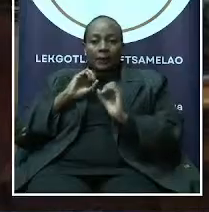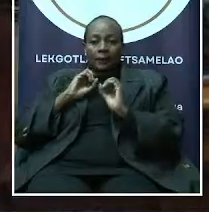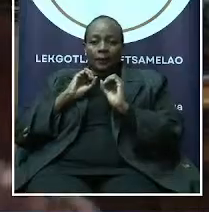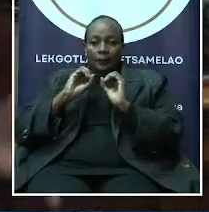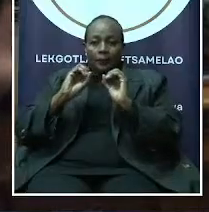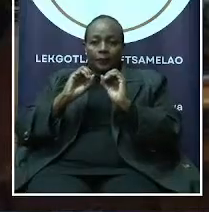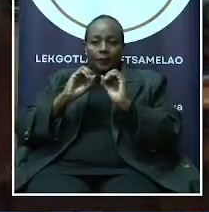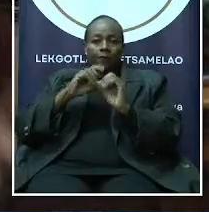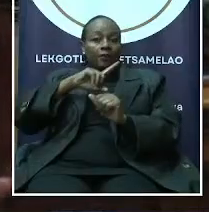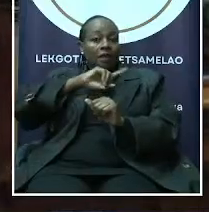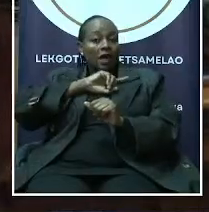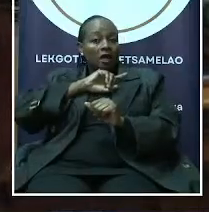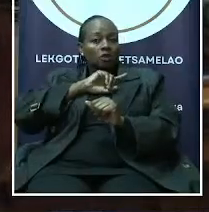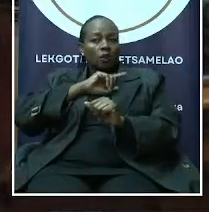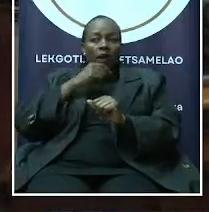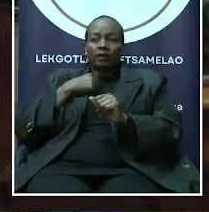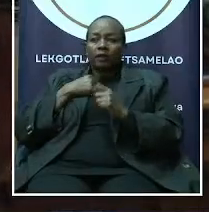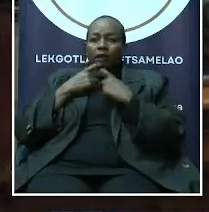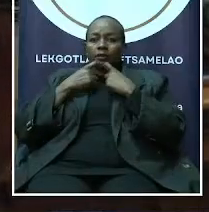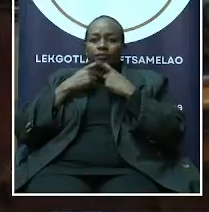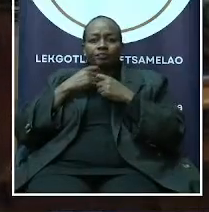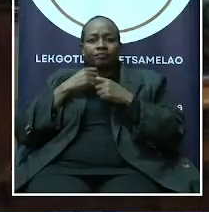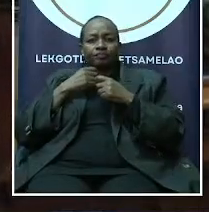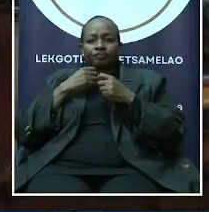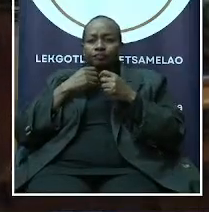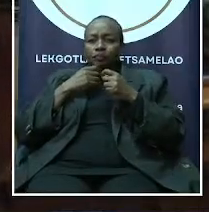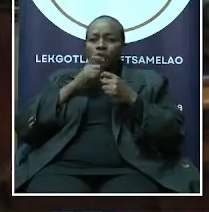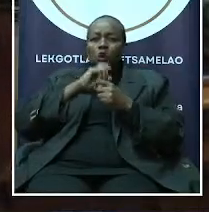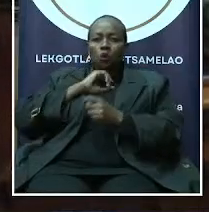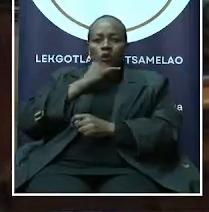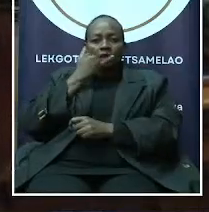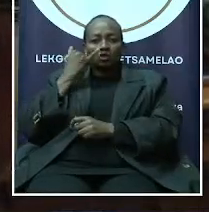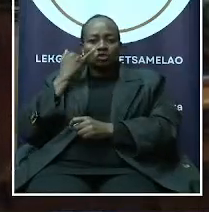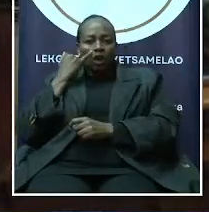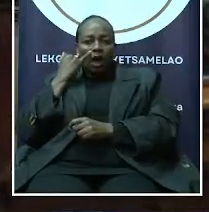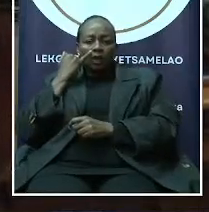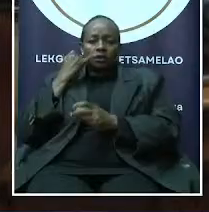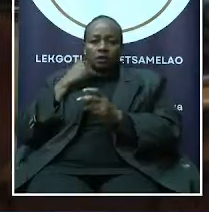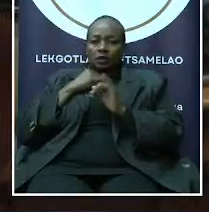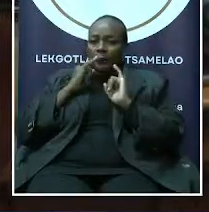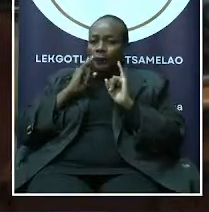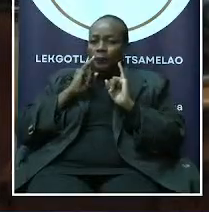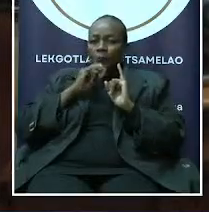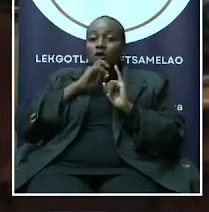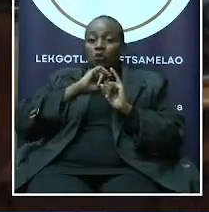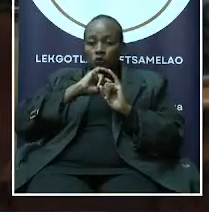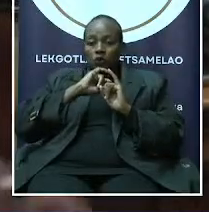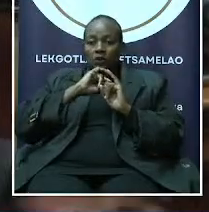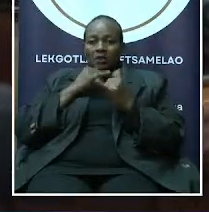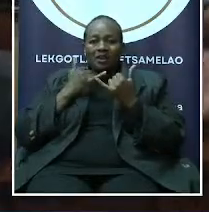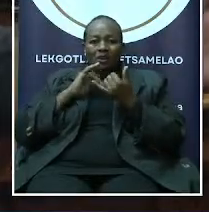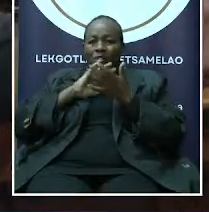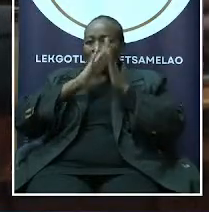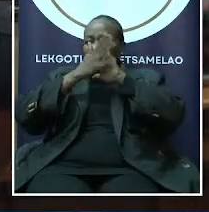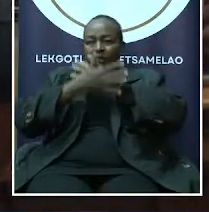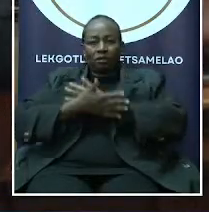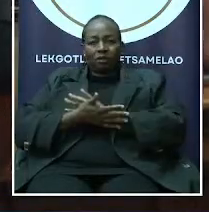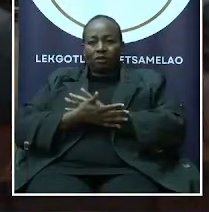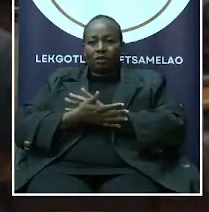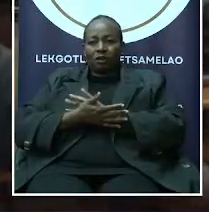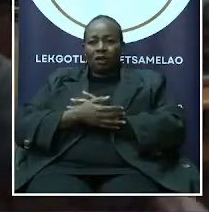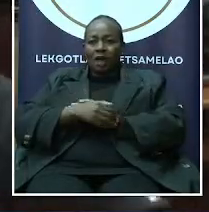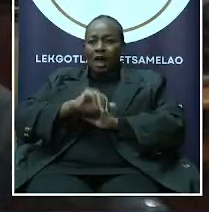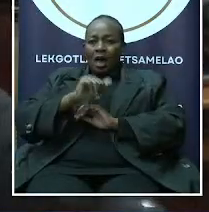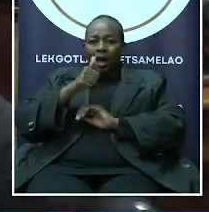That's why they are wallowing in drugs. That's why they are wallowing in the mess that they have created. Some of them are